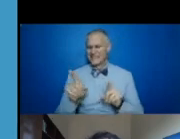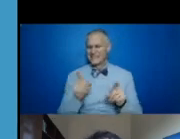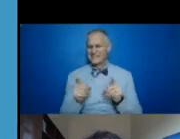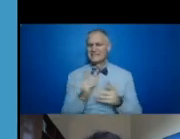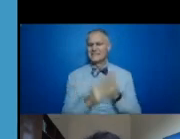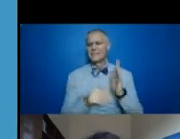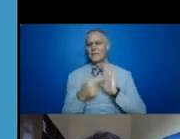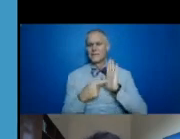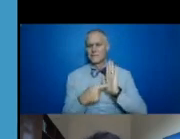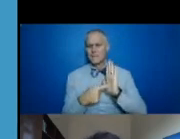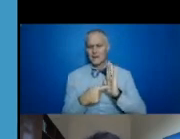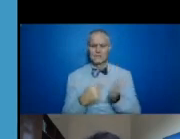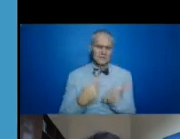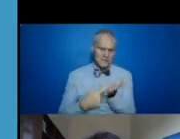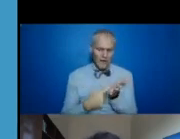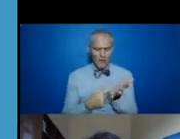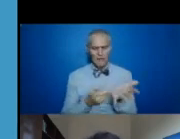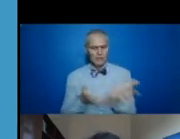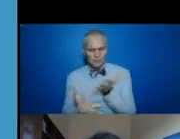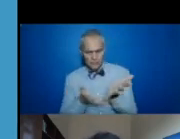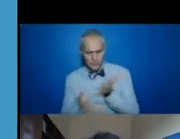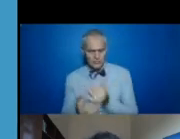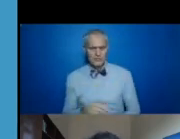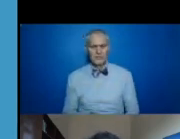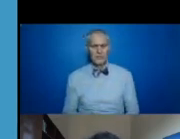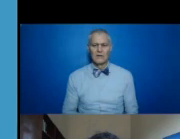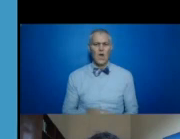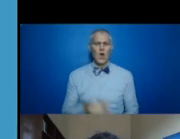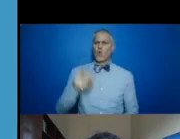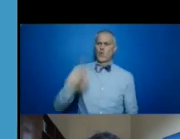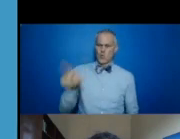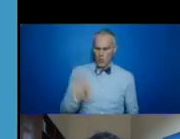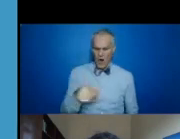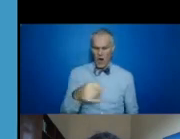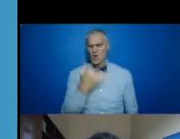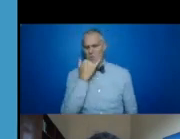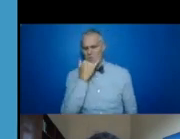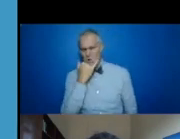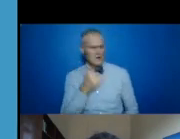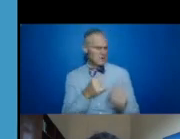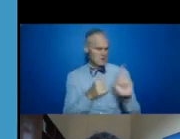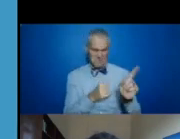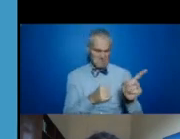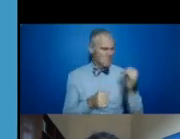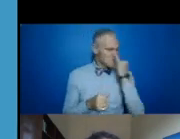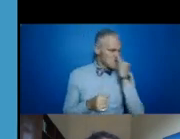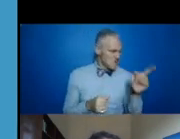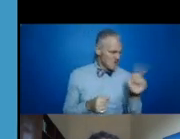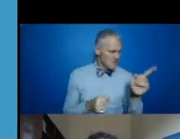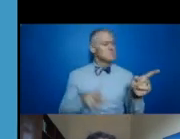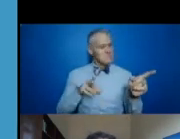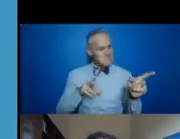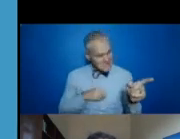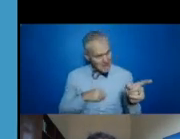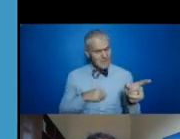models of dialogue and engagement. Nobody has to be wrong to initially, has to accept somehow that they are wrong or fatally flawed in